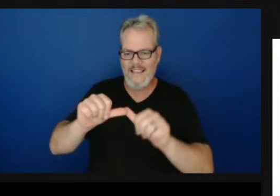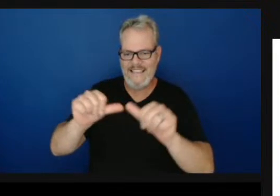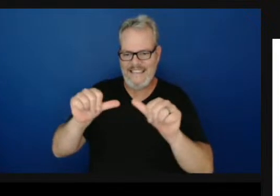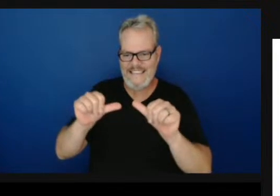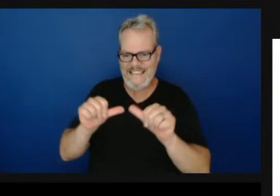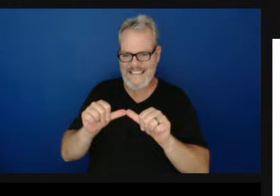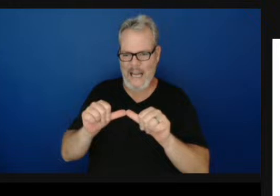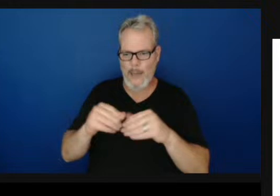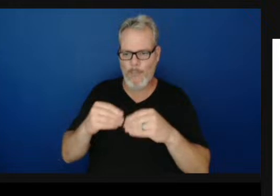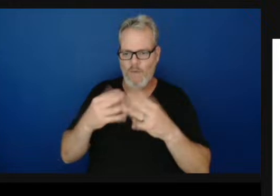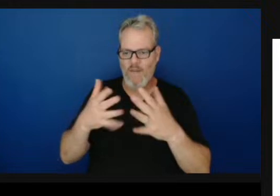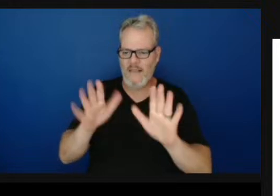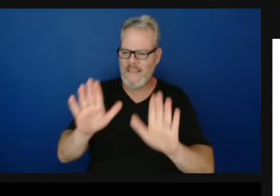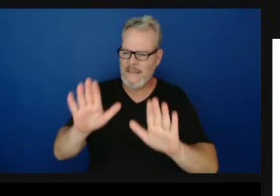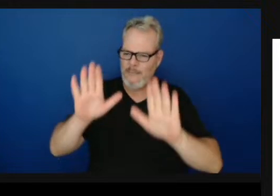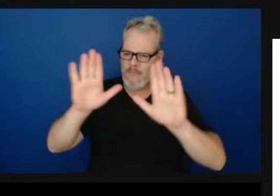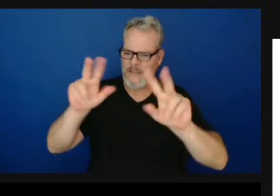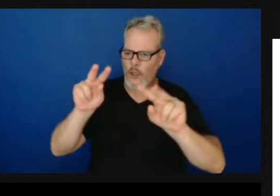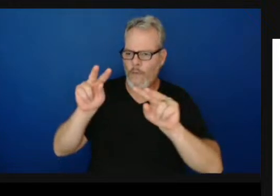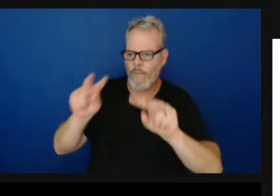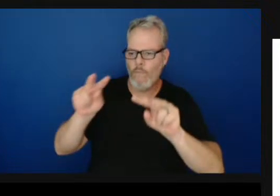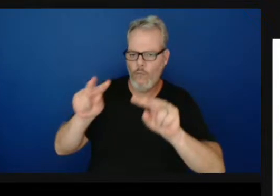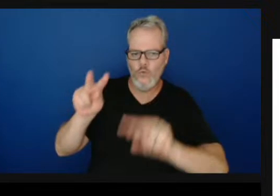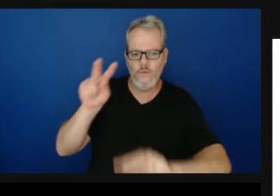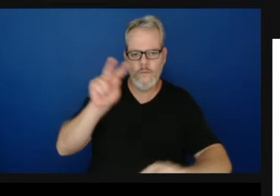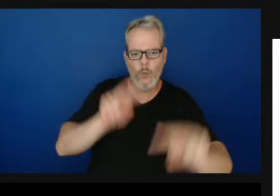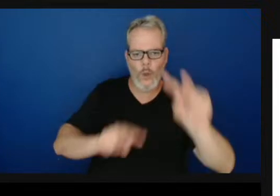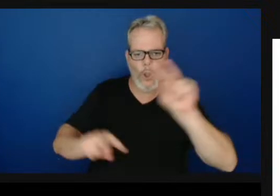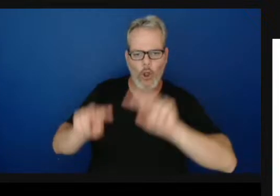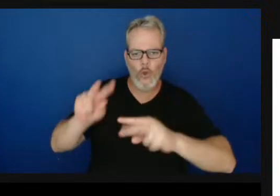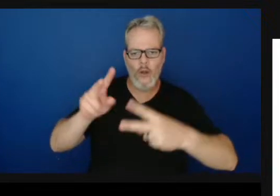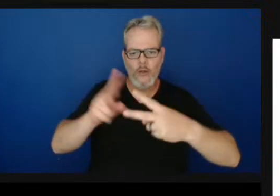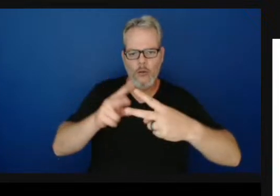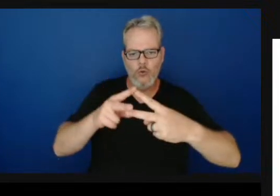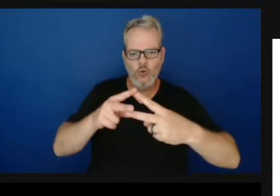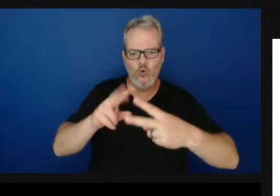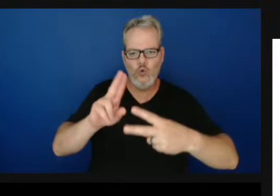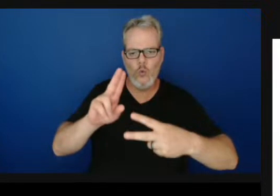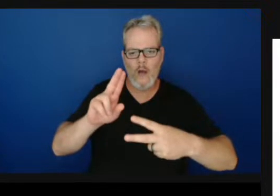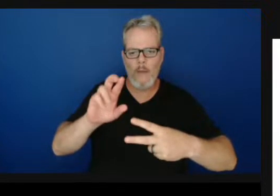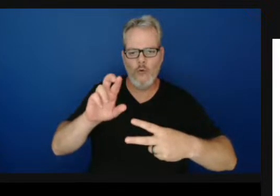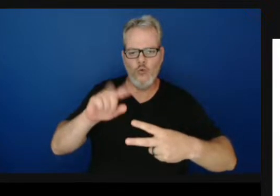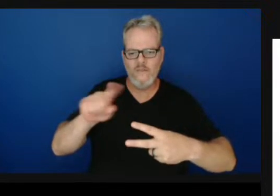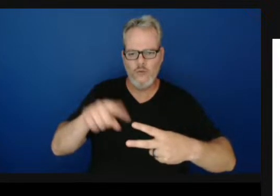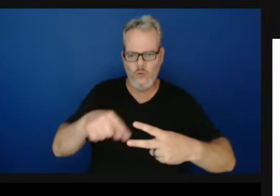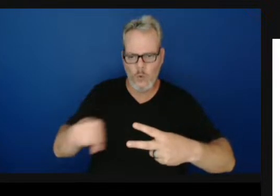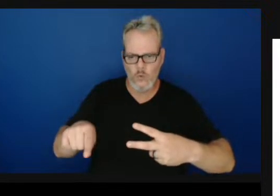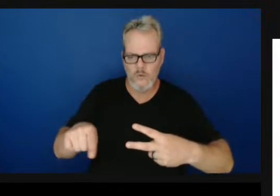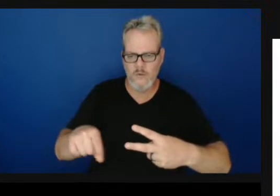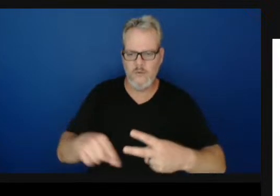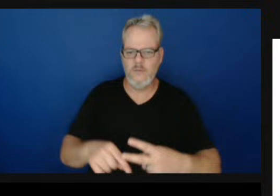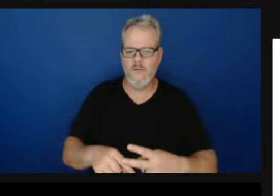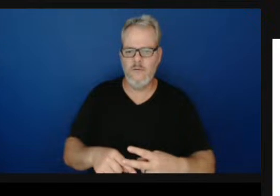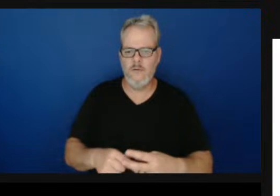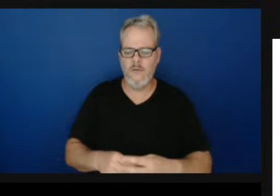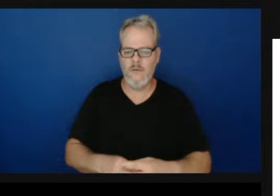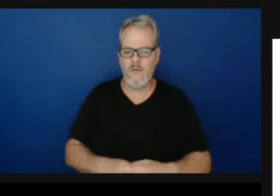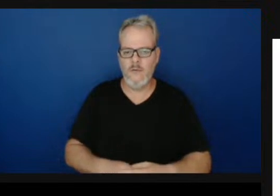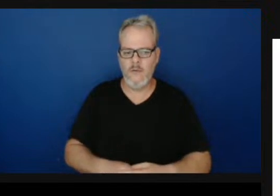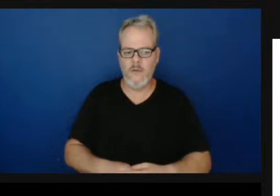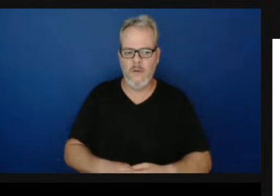could readily observe Pele and Kilauea's upper rift zones. As an aside, we know